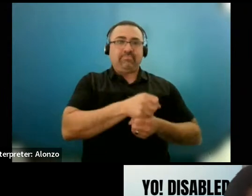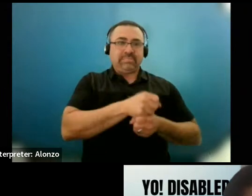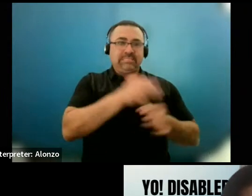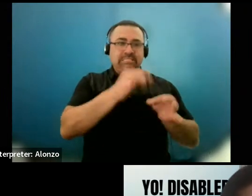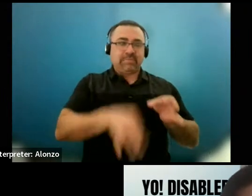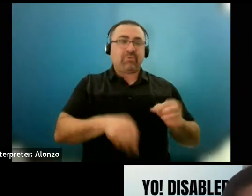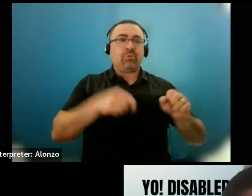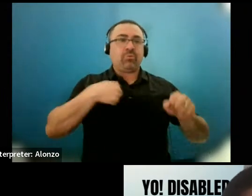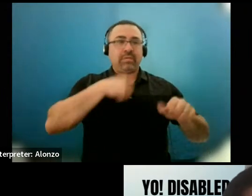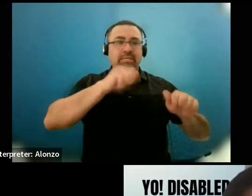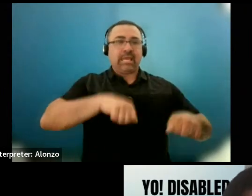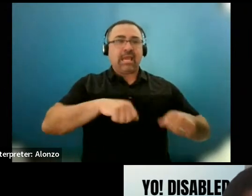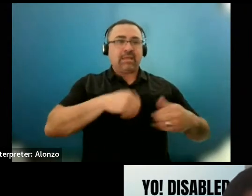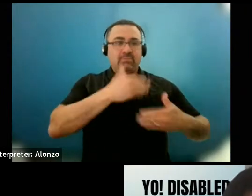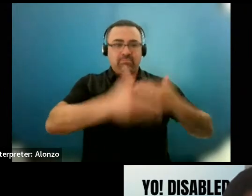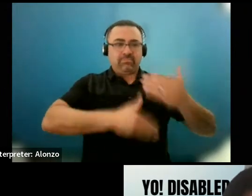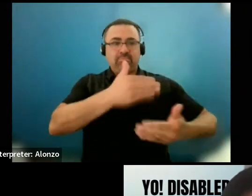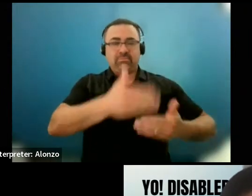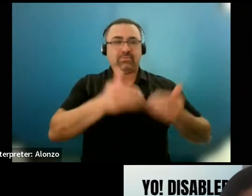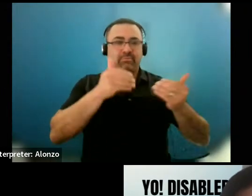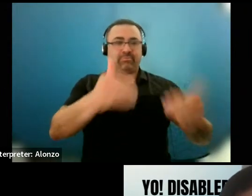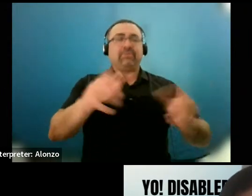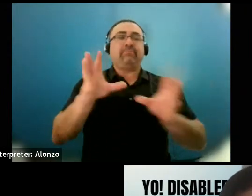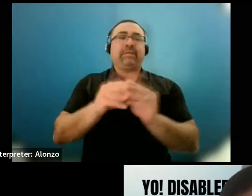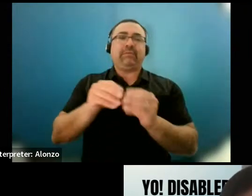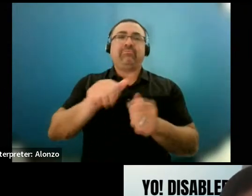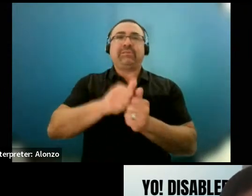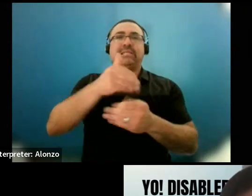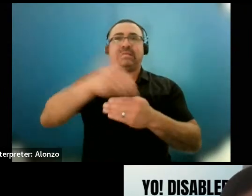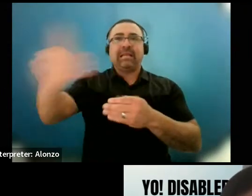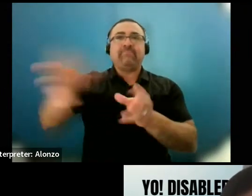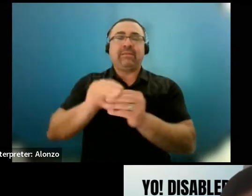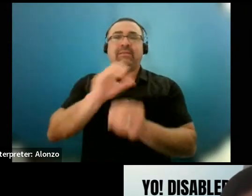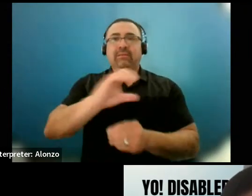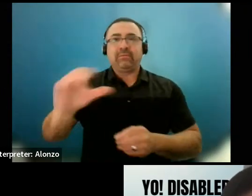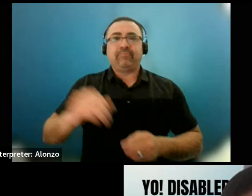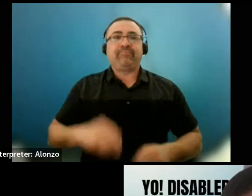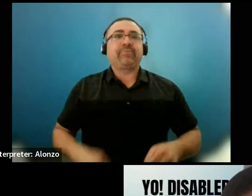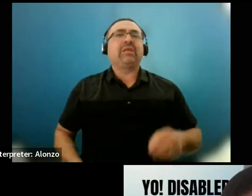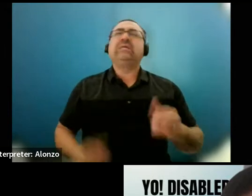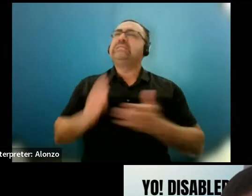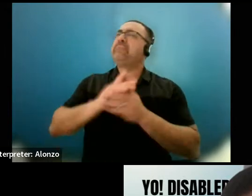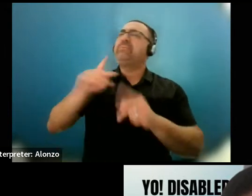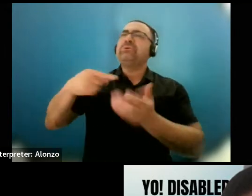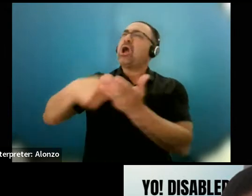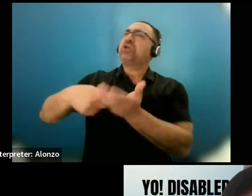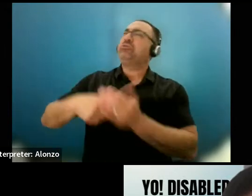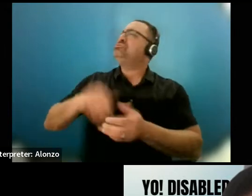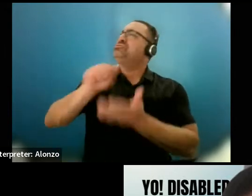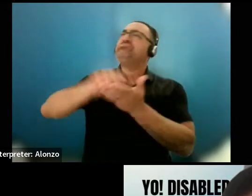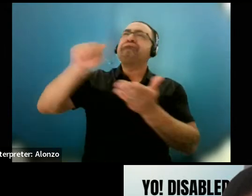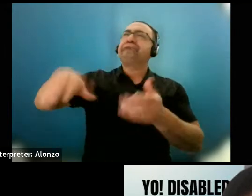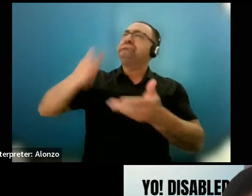we can still move forward, and then we'll meet. And some might argue you should scrap the meeting and reset. Some might say you did just fine.